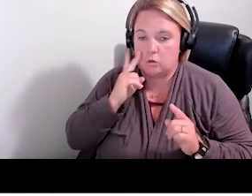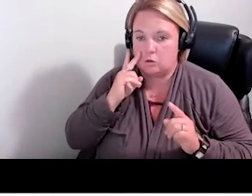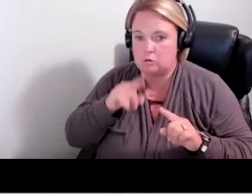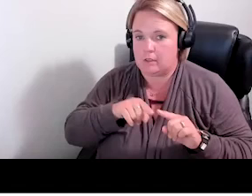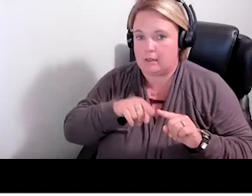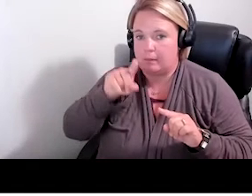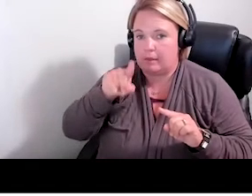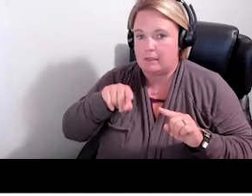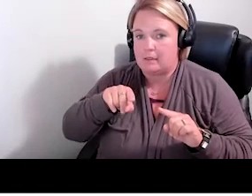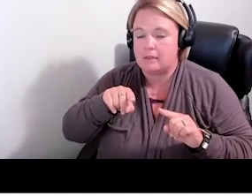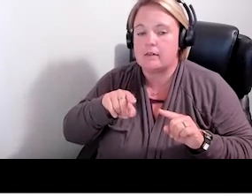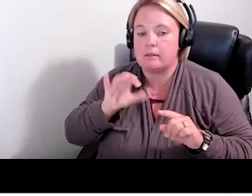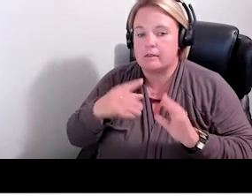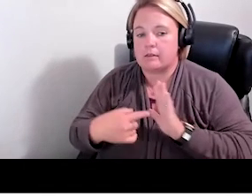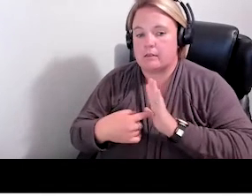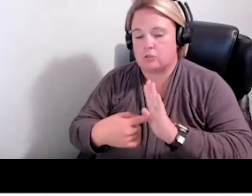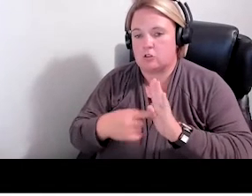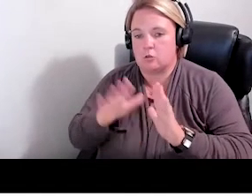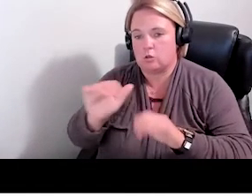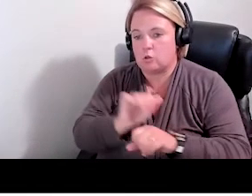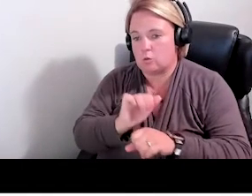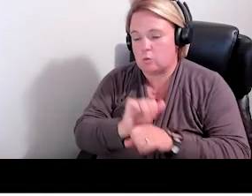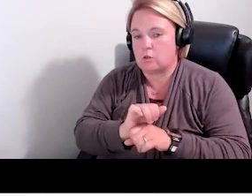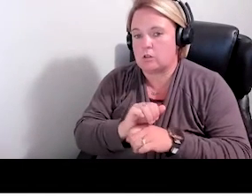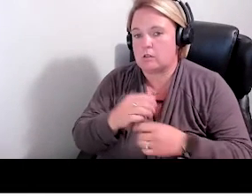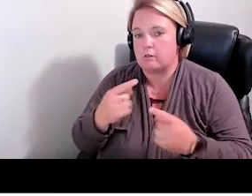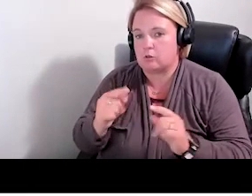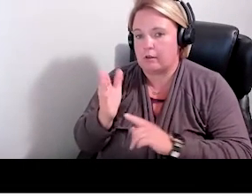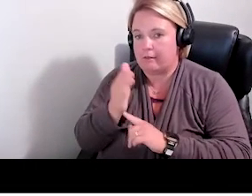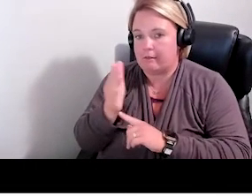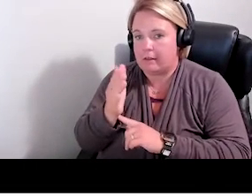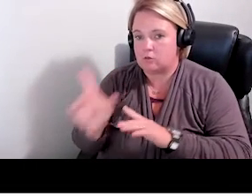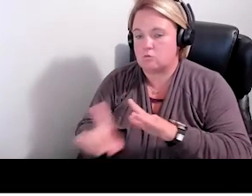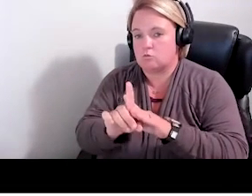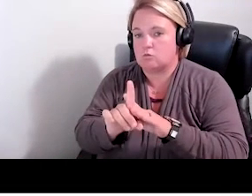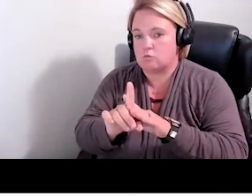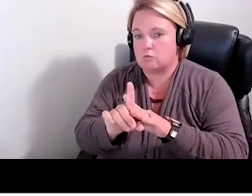And that's showing you guys' work in terms of getting those flags out there.